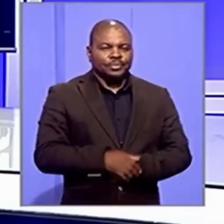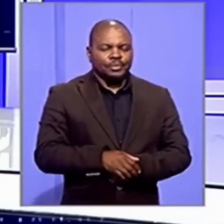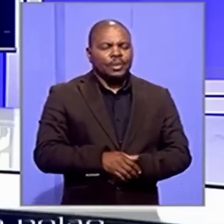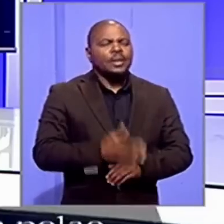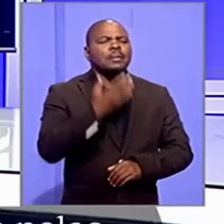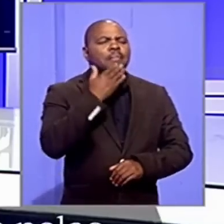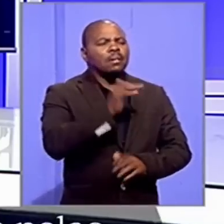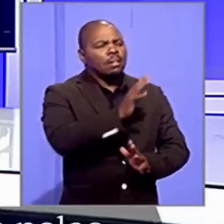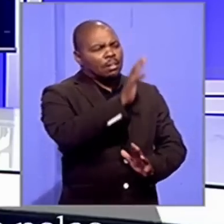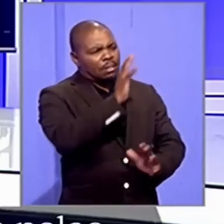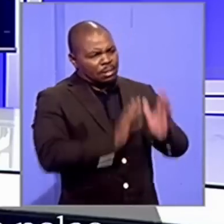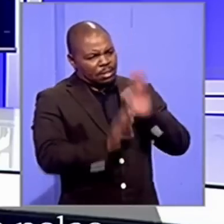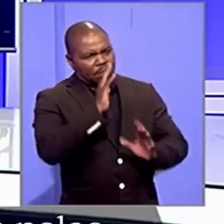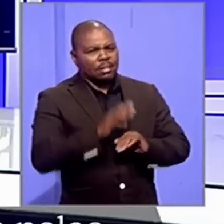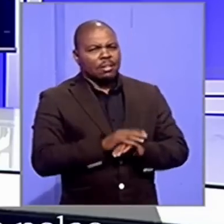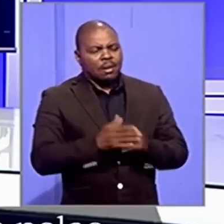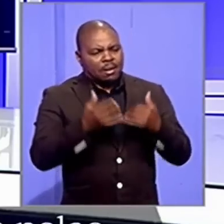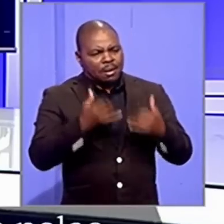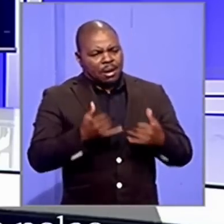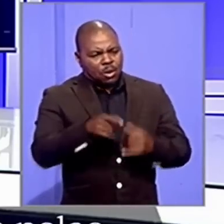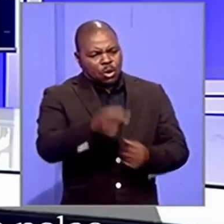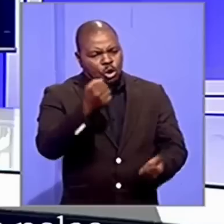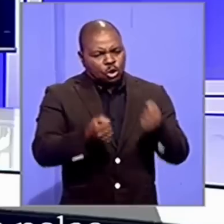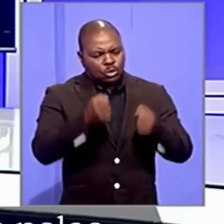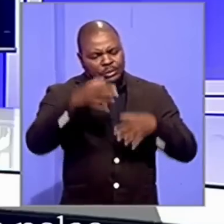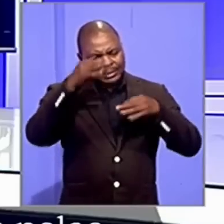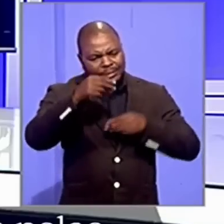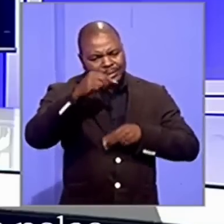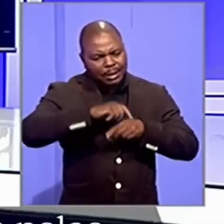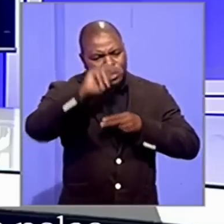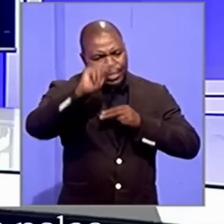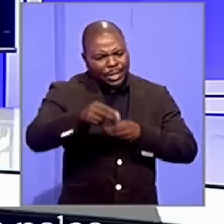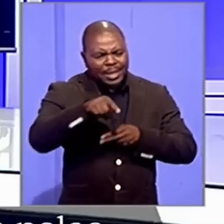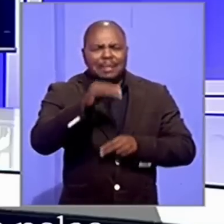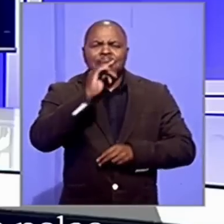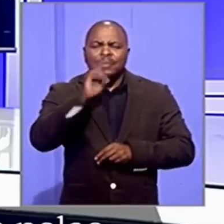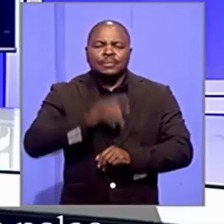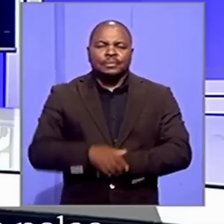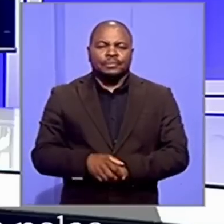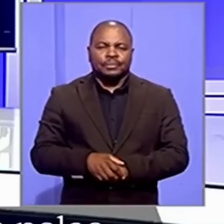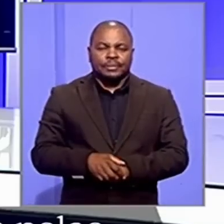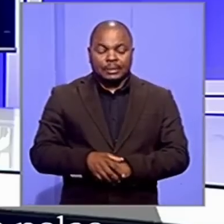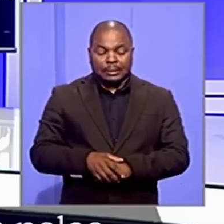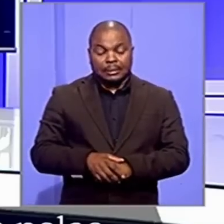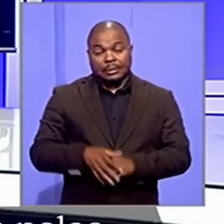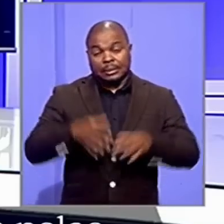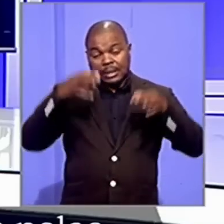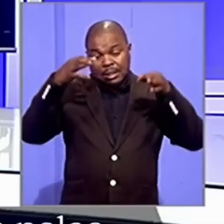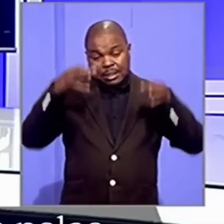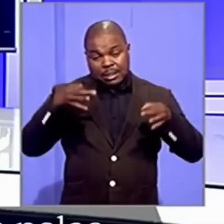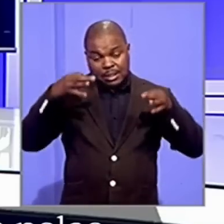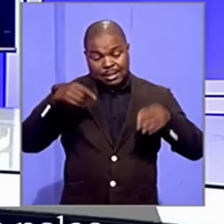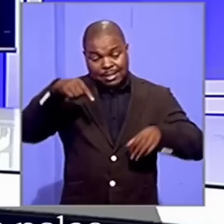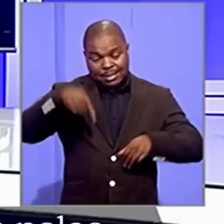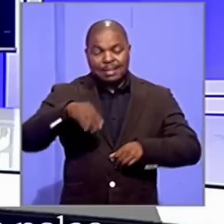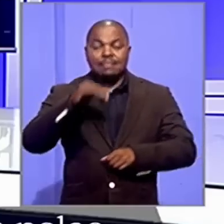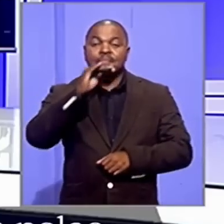hlalosetše gore kahlolo ye ya nakwana e ra goreng? Kahlolo ena e bolela gore